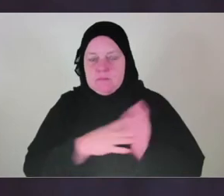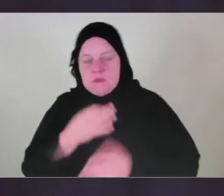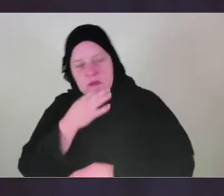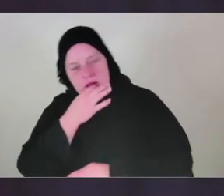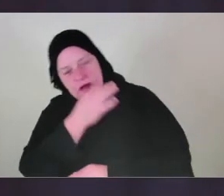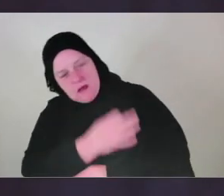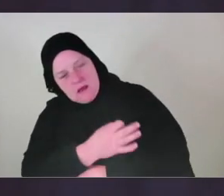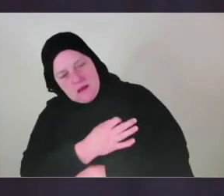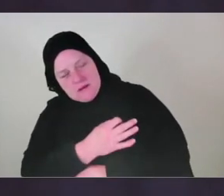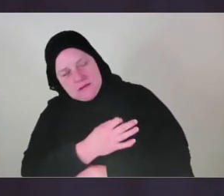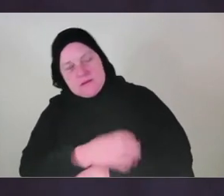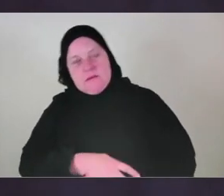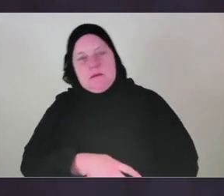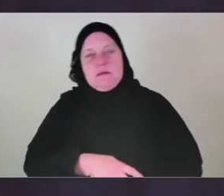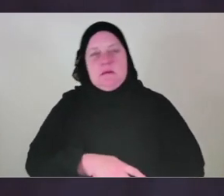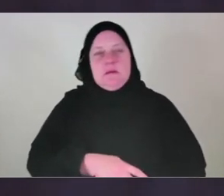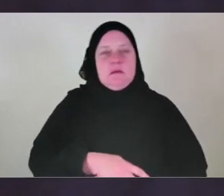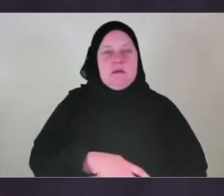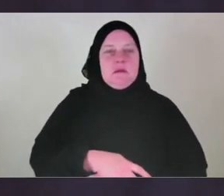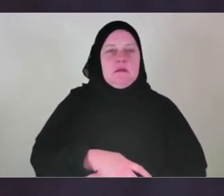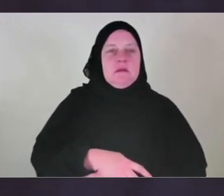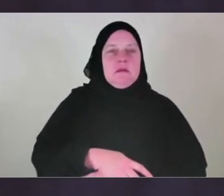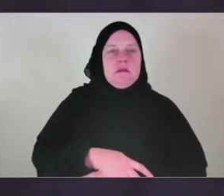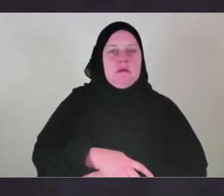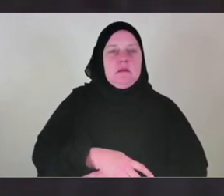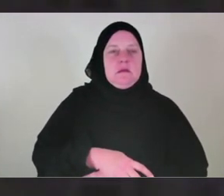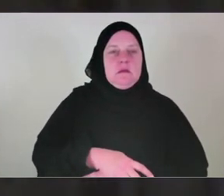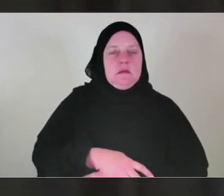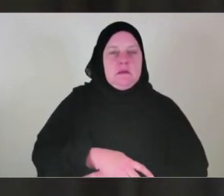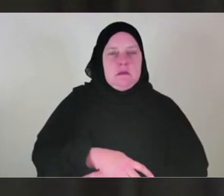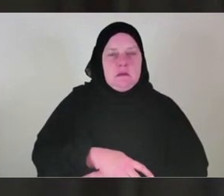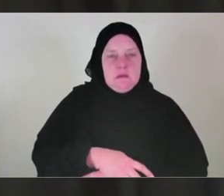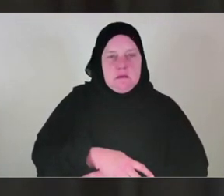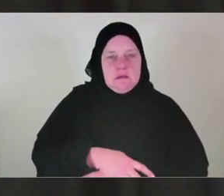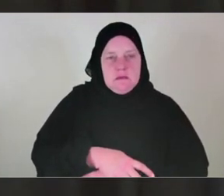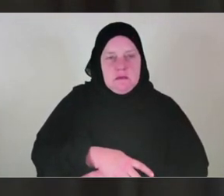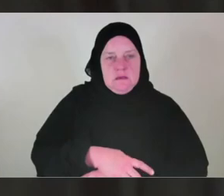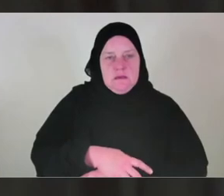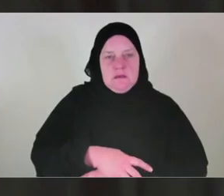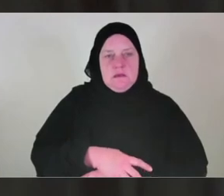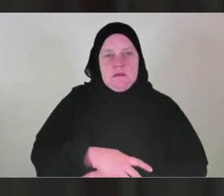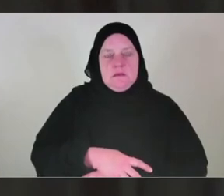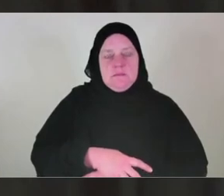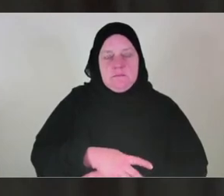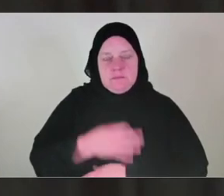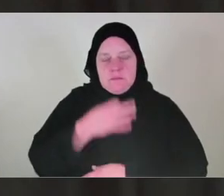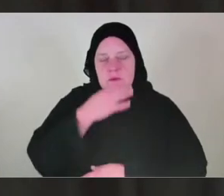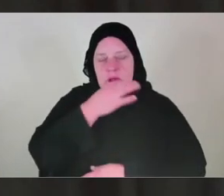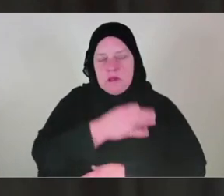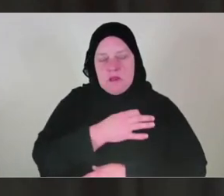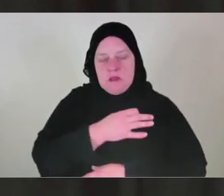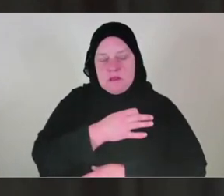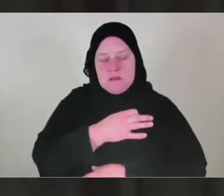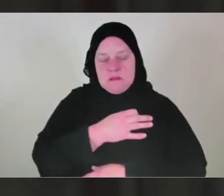idu'a Allah, an yarzuqaka walad. He says, do du'a that Allah gives you a